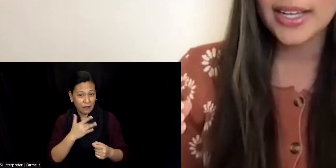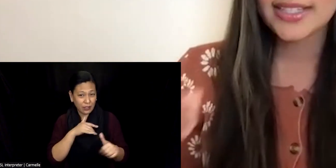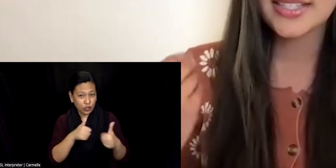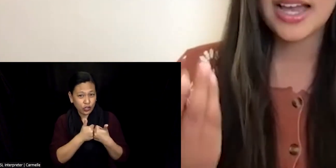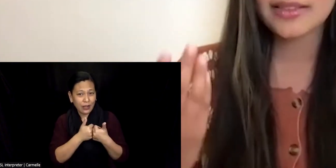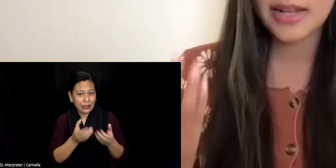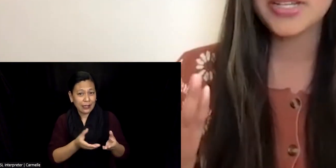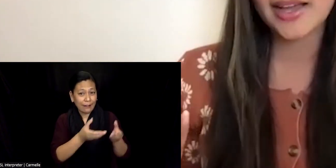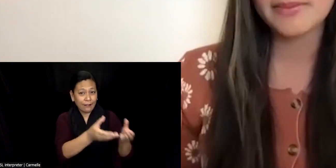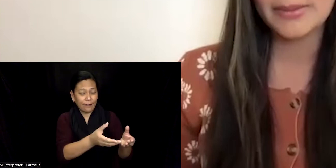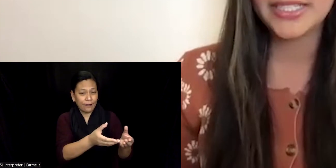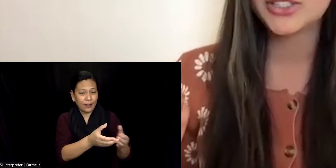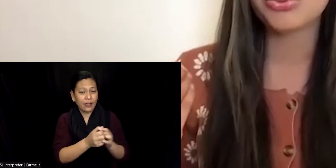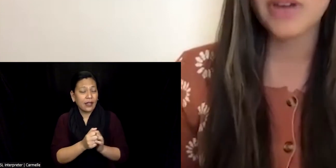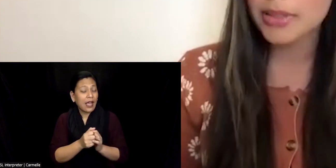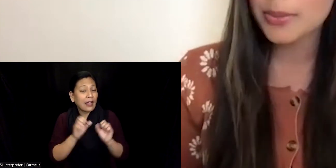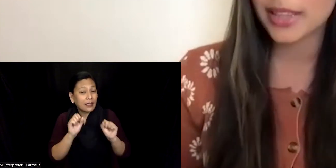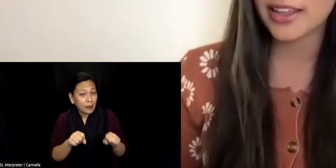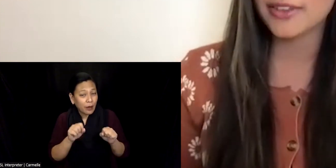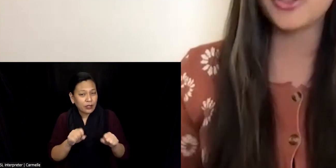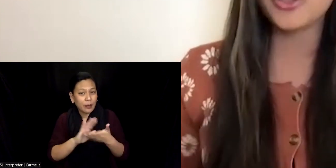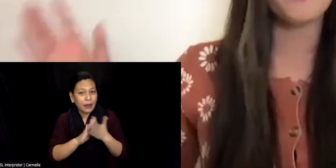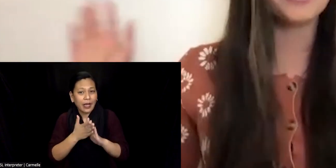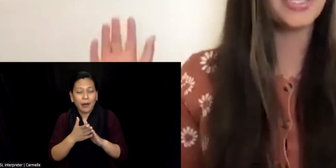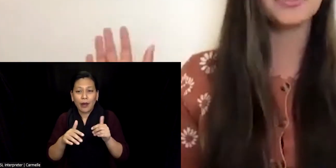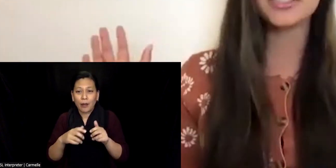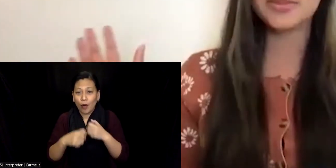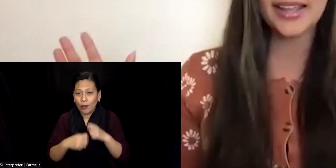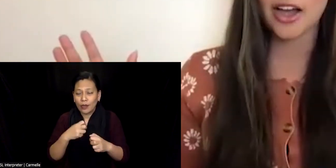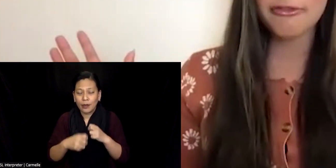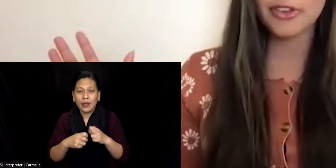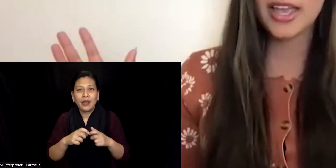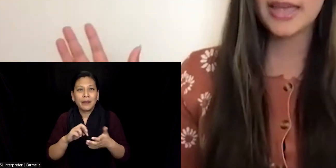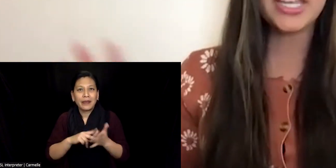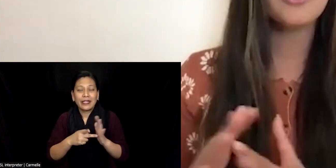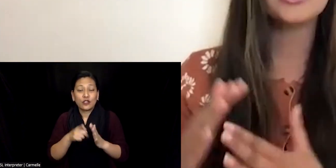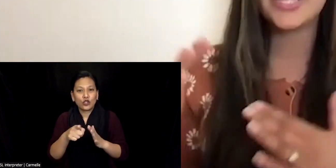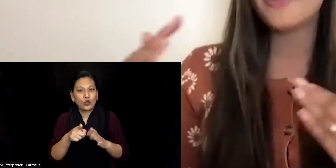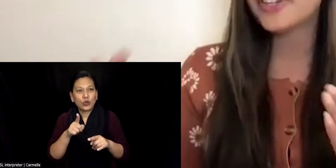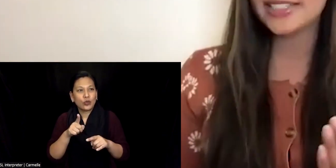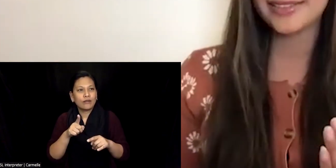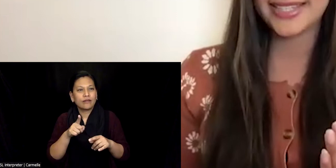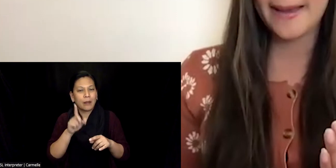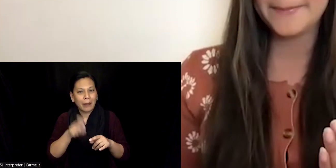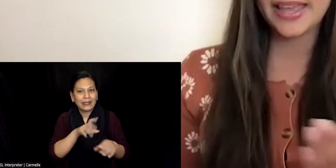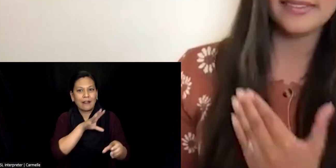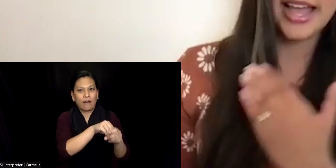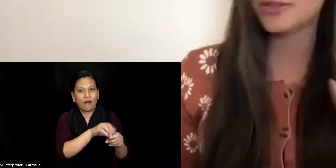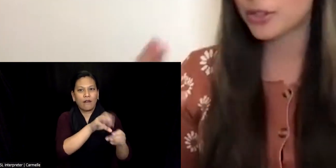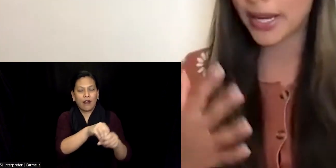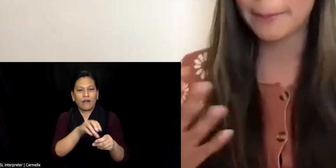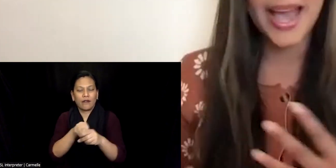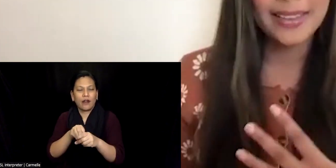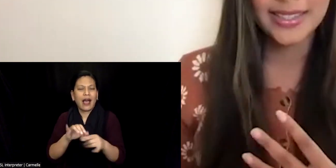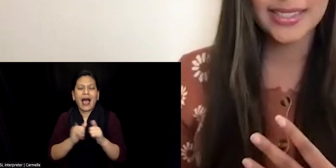does that then become a potential problem with not being able to be hands-off, being involved in every single step? And how